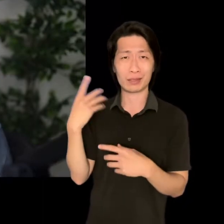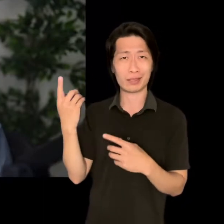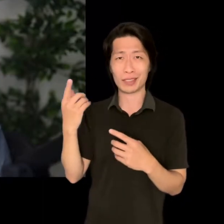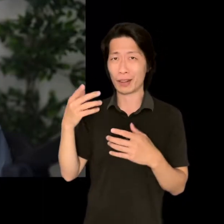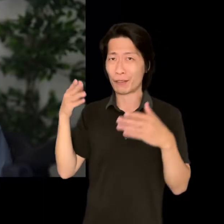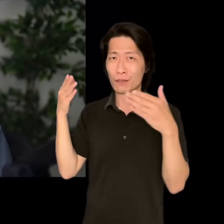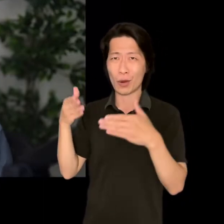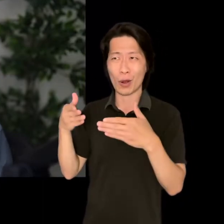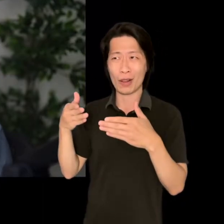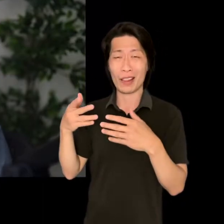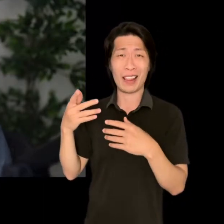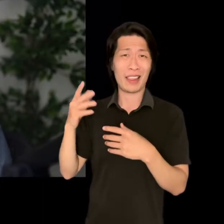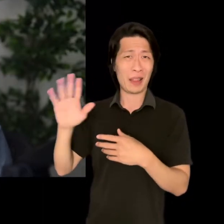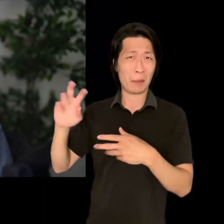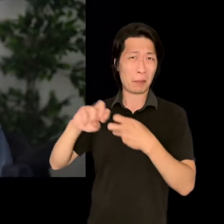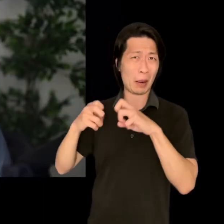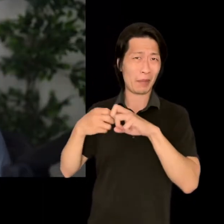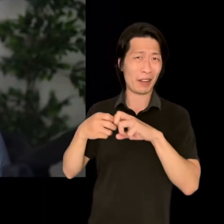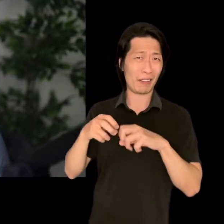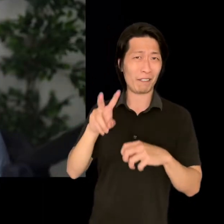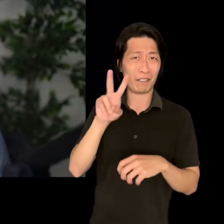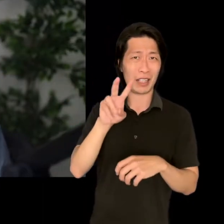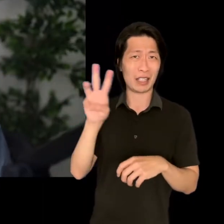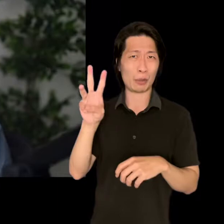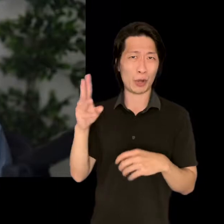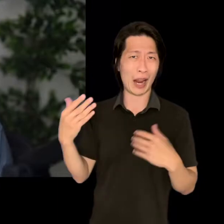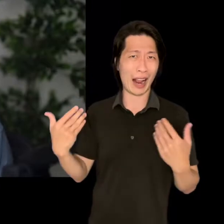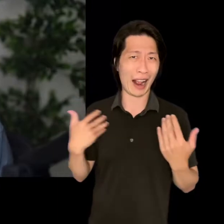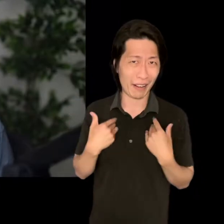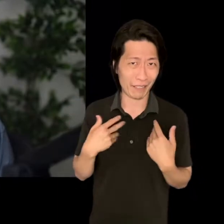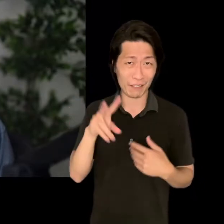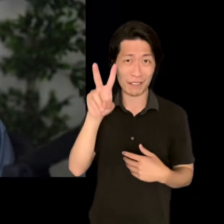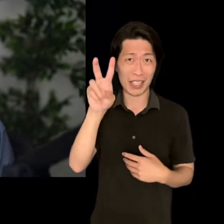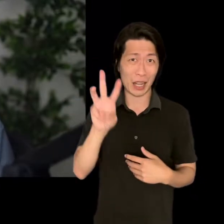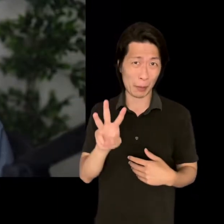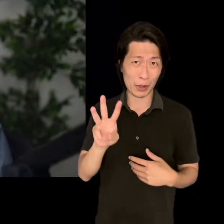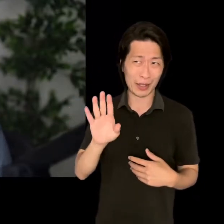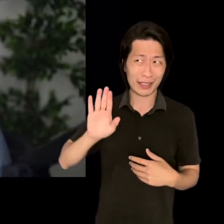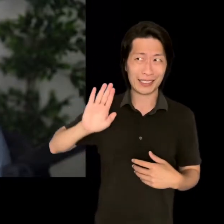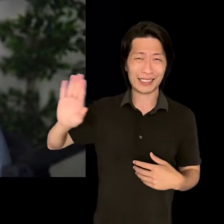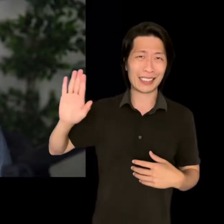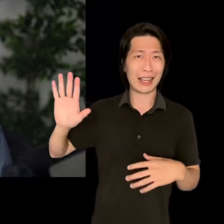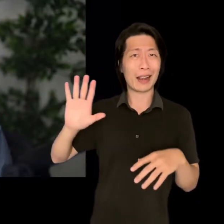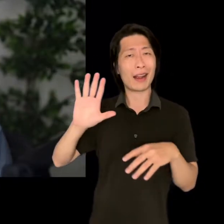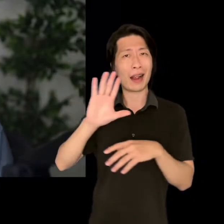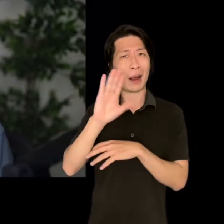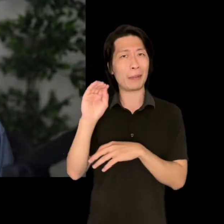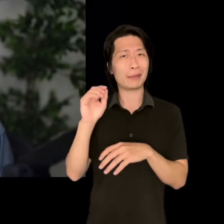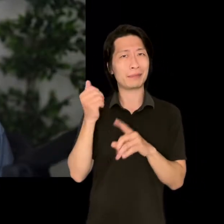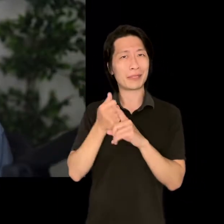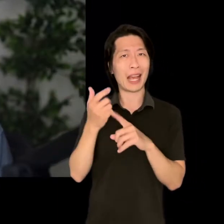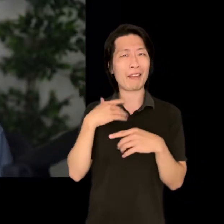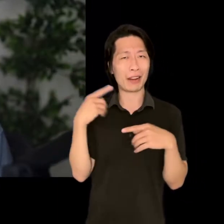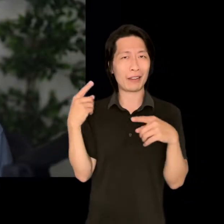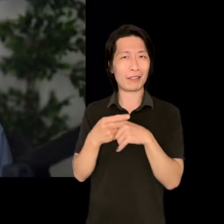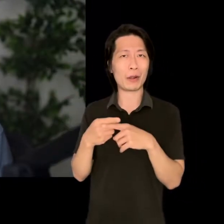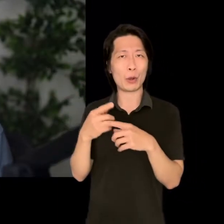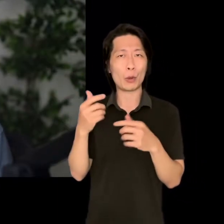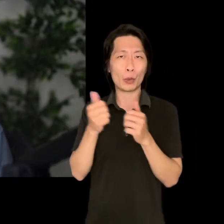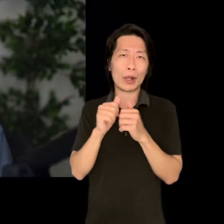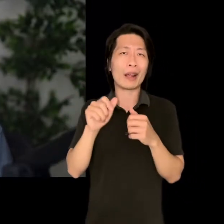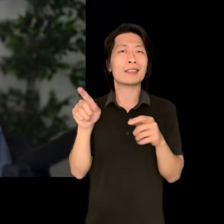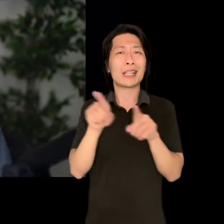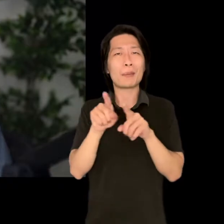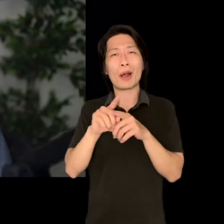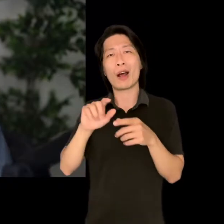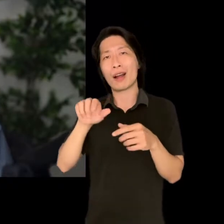just highlights the problem and the conundrum that VW is in. See, Volkswagen is a company that's in conflict, as are other IC